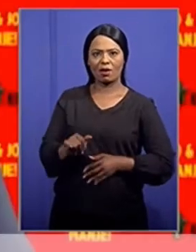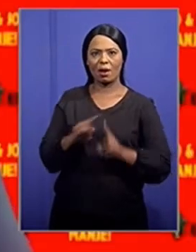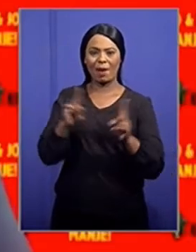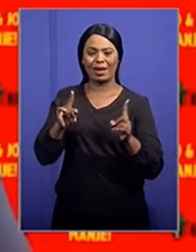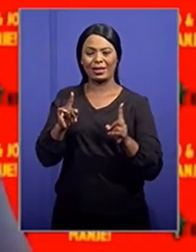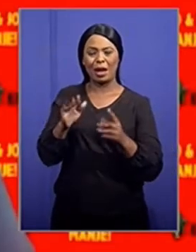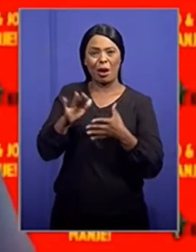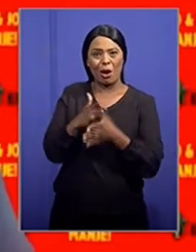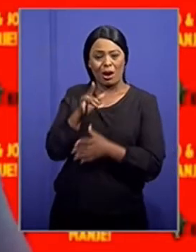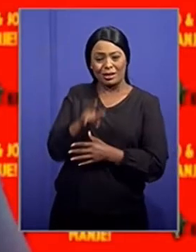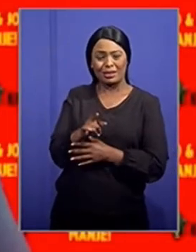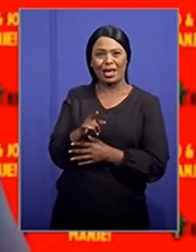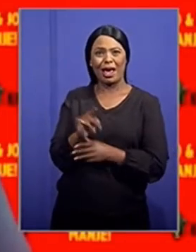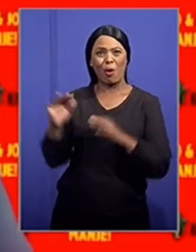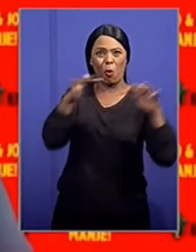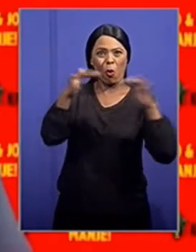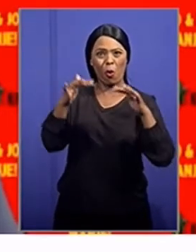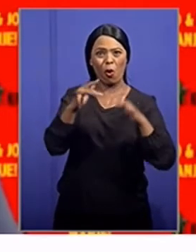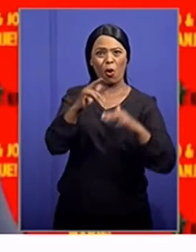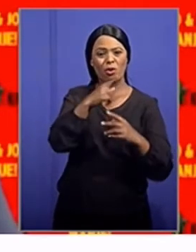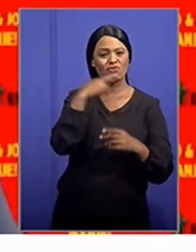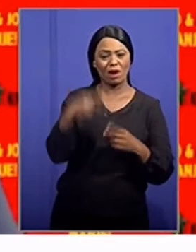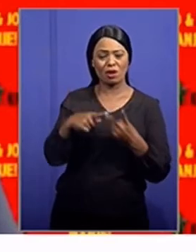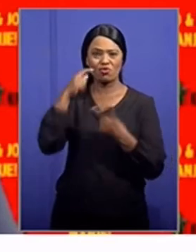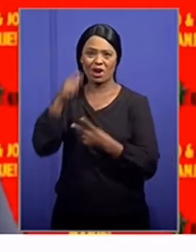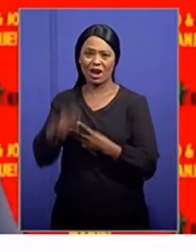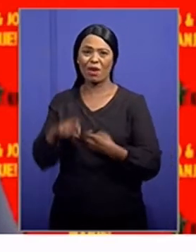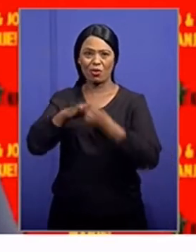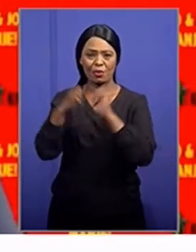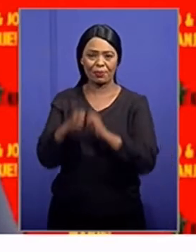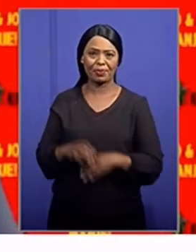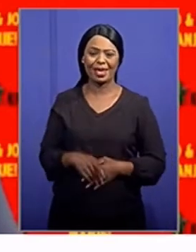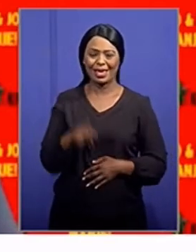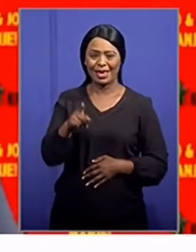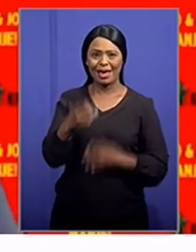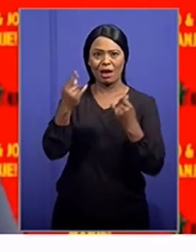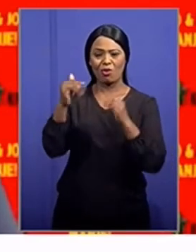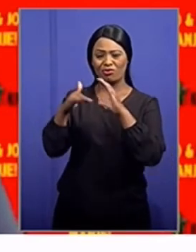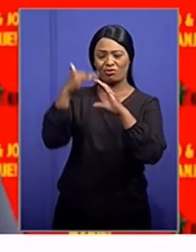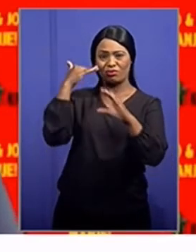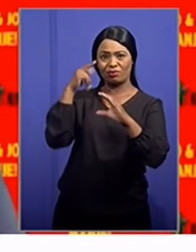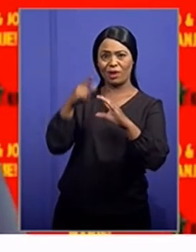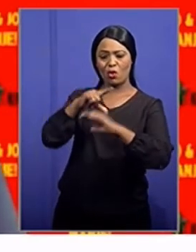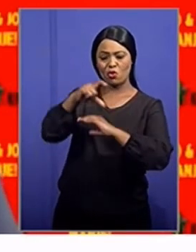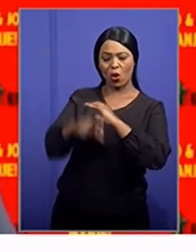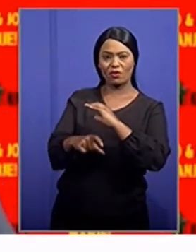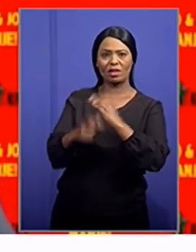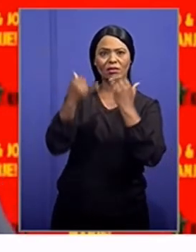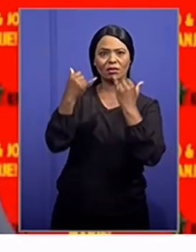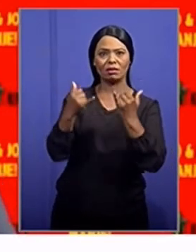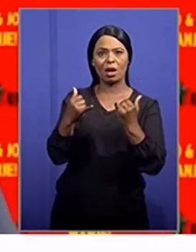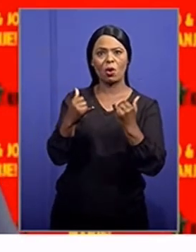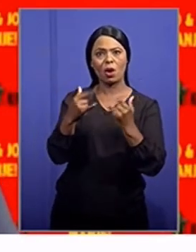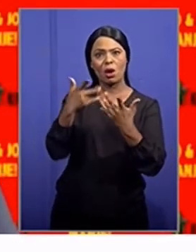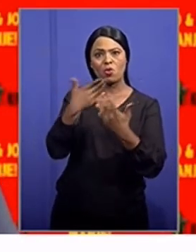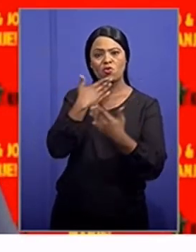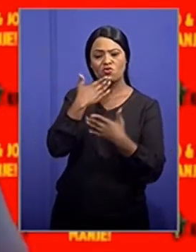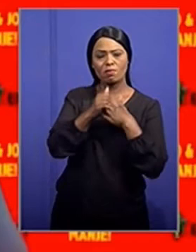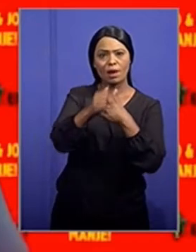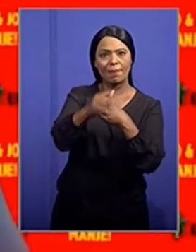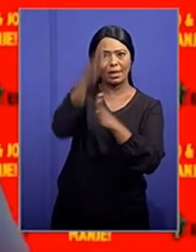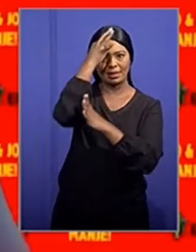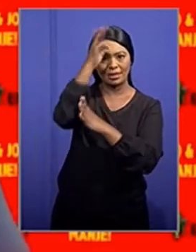of Aspen and NASPA are part and parcel of this investment conferences, which are run by the state. And we know